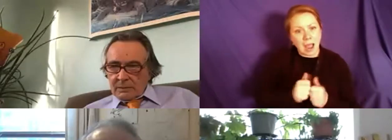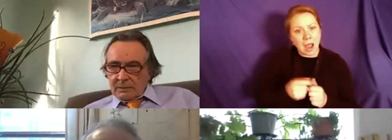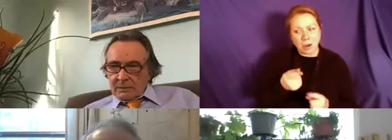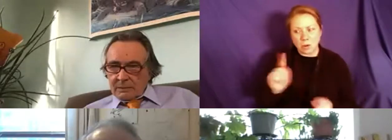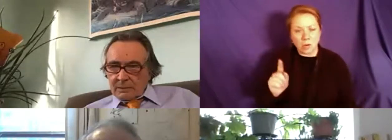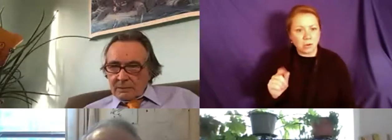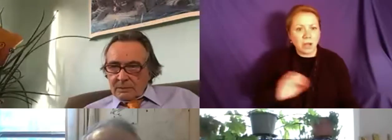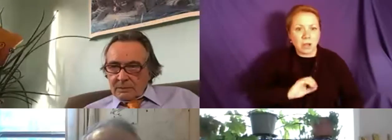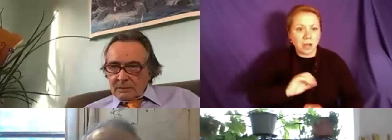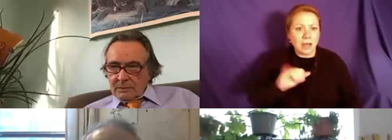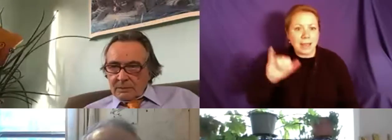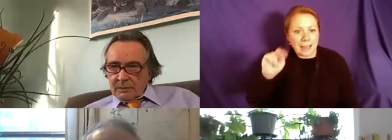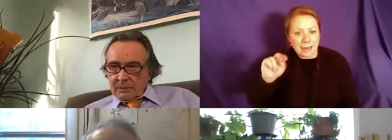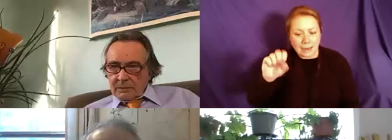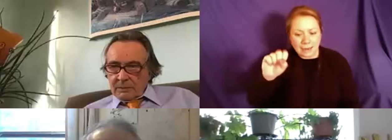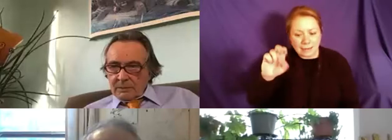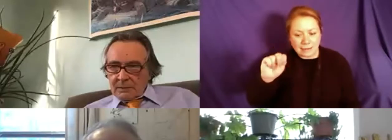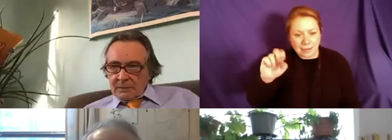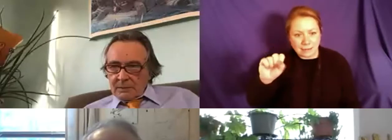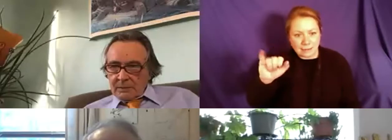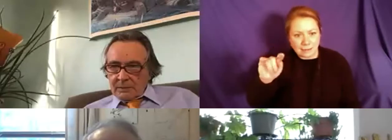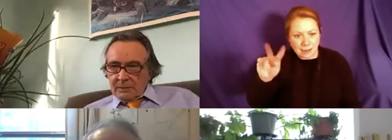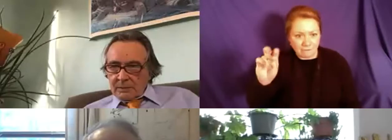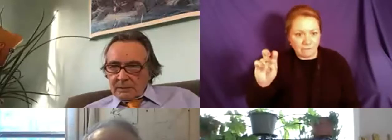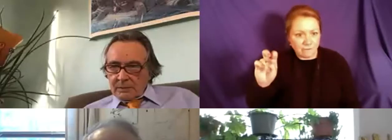you know, some of our fellow